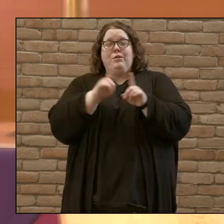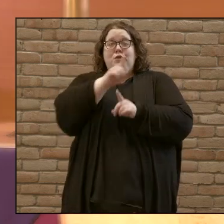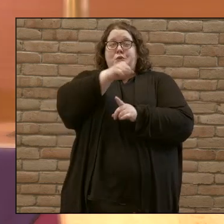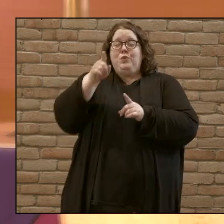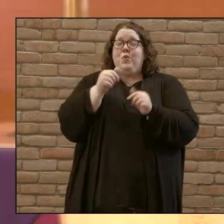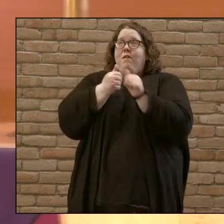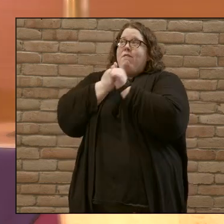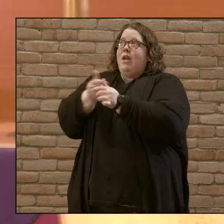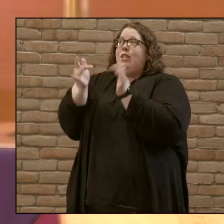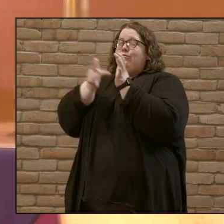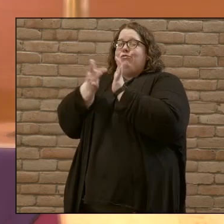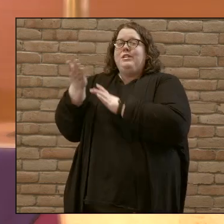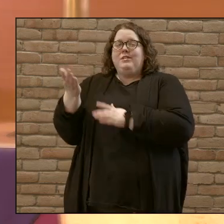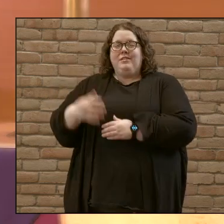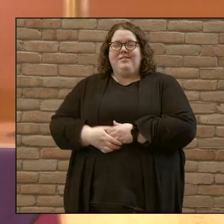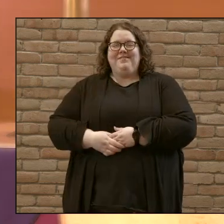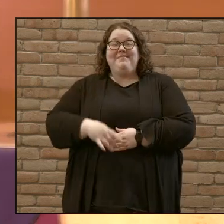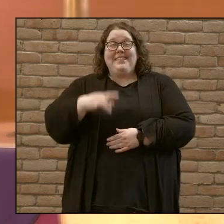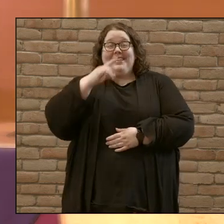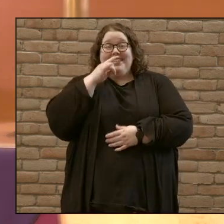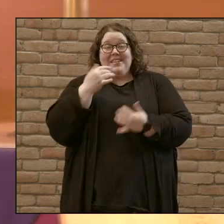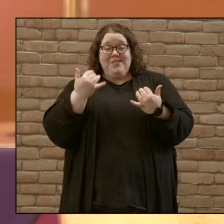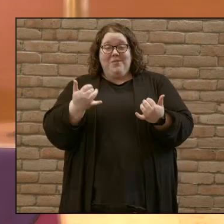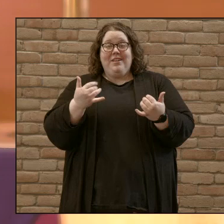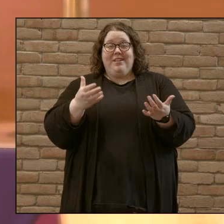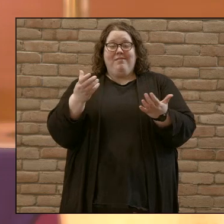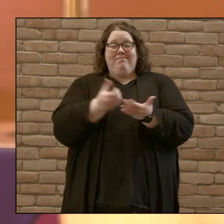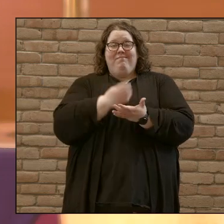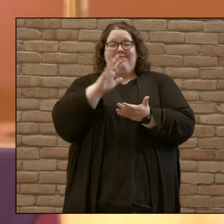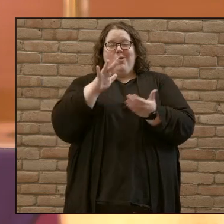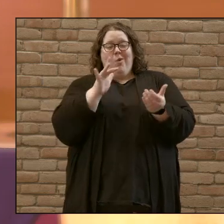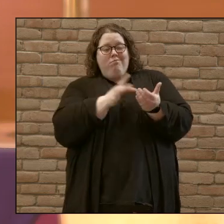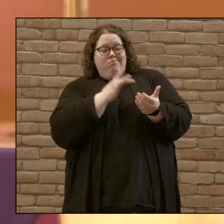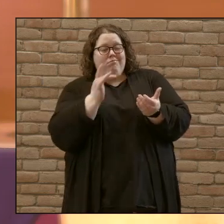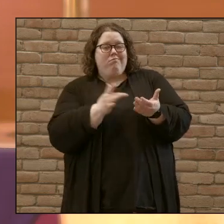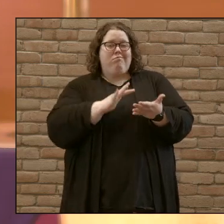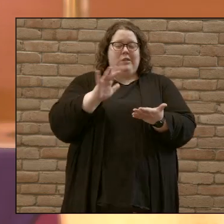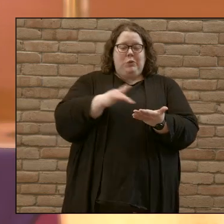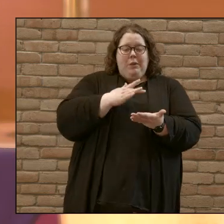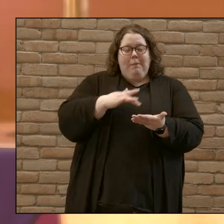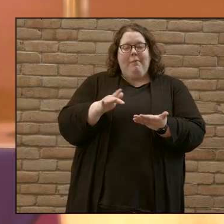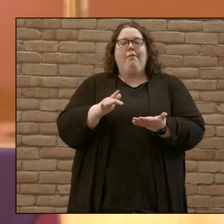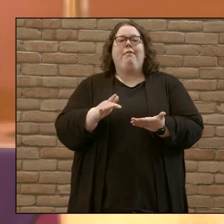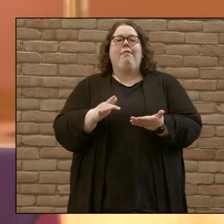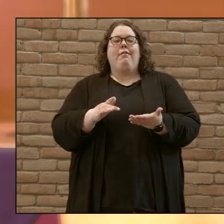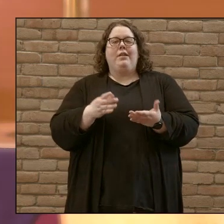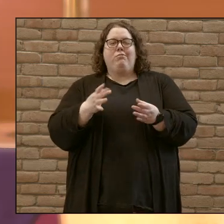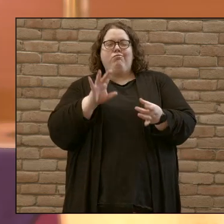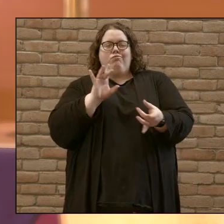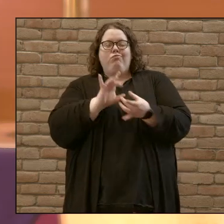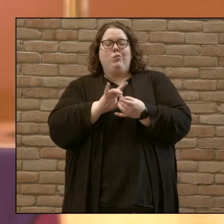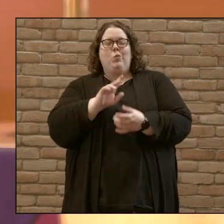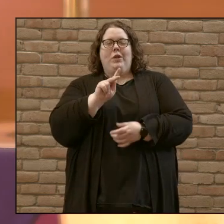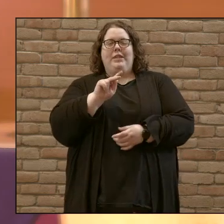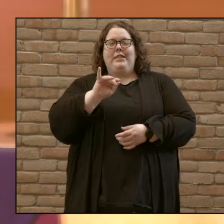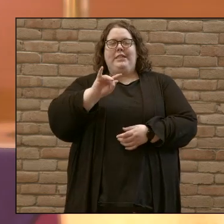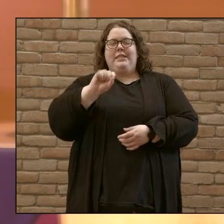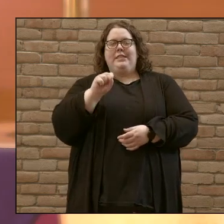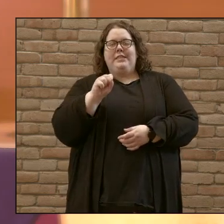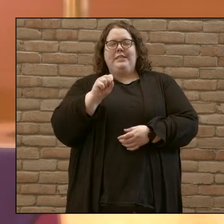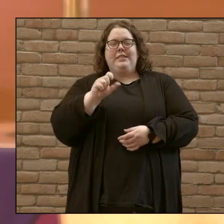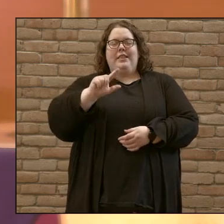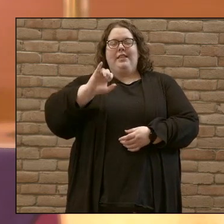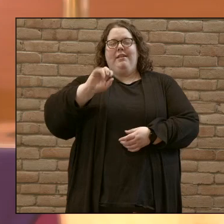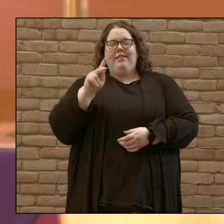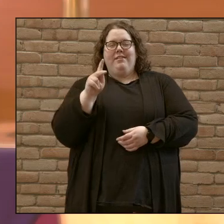Jesus. Kids, at this time, you can grab your mobile device and jump on our kids link so that you too can grow